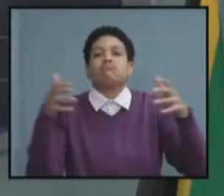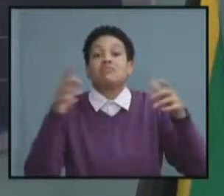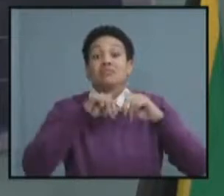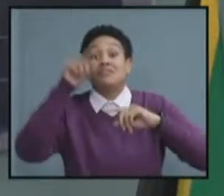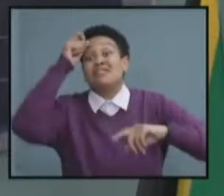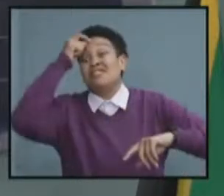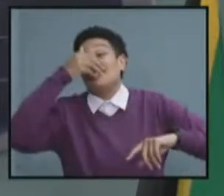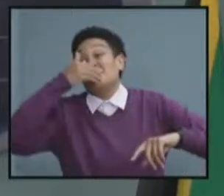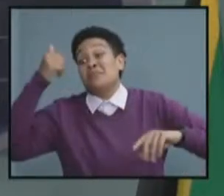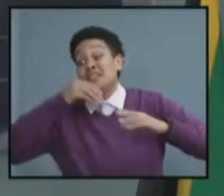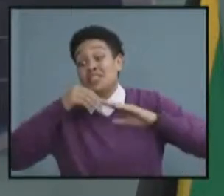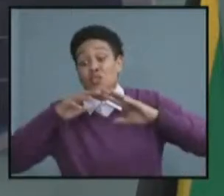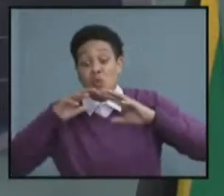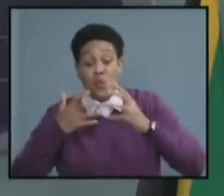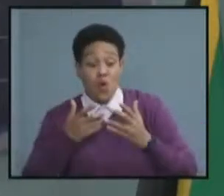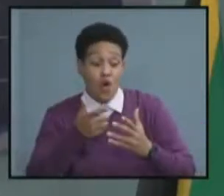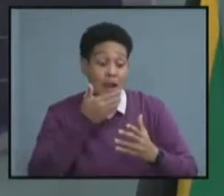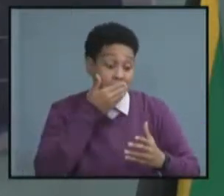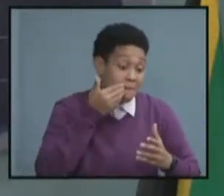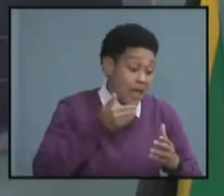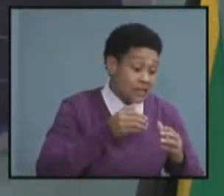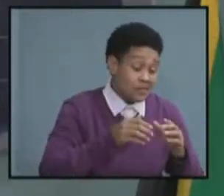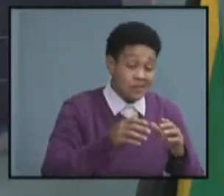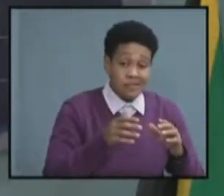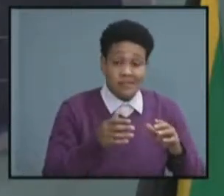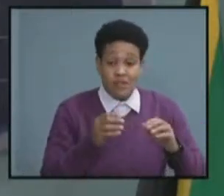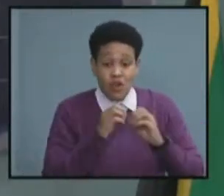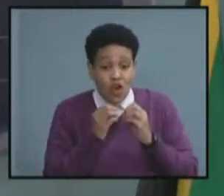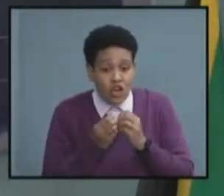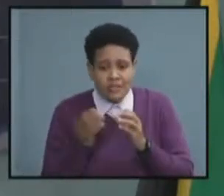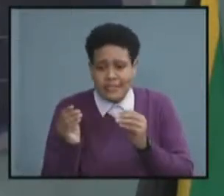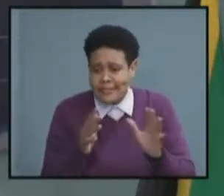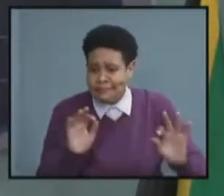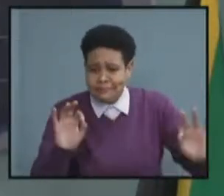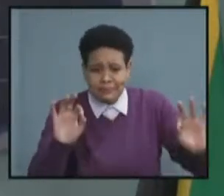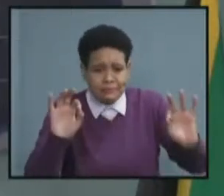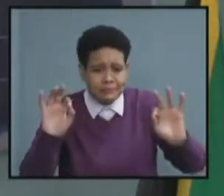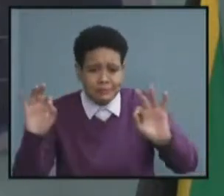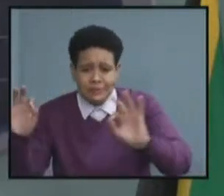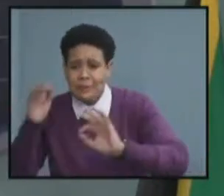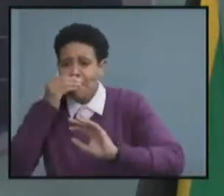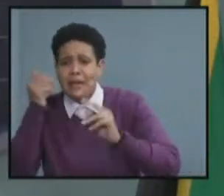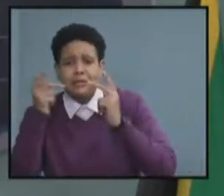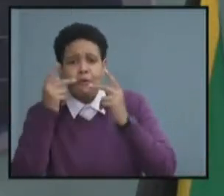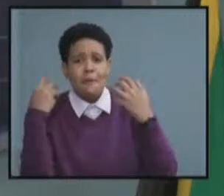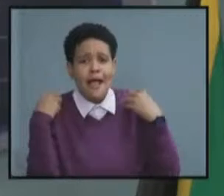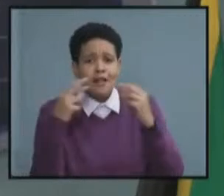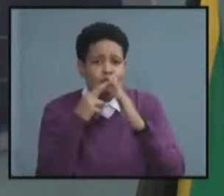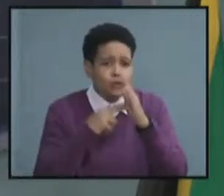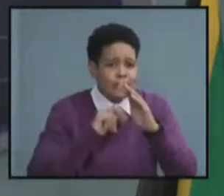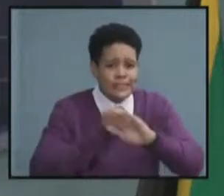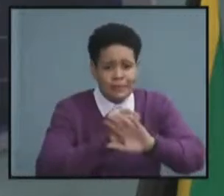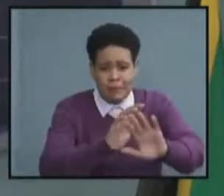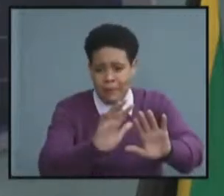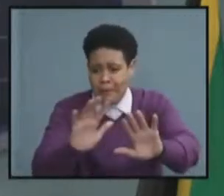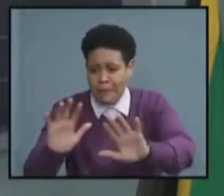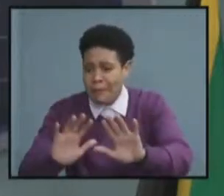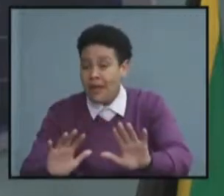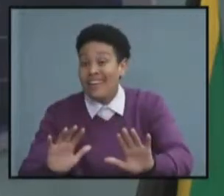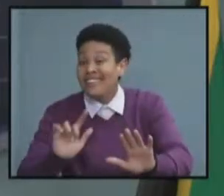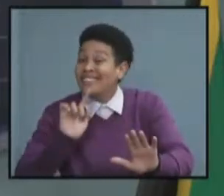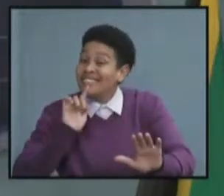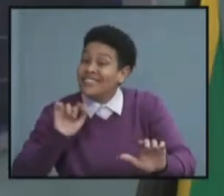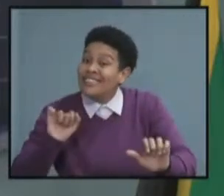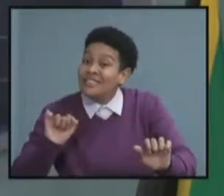world, even with the best organization, even when we put in the best public health measures, the